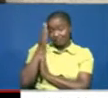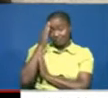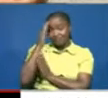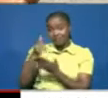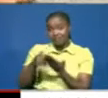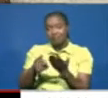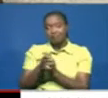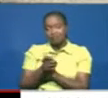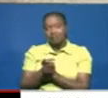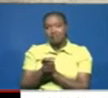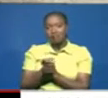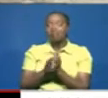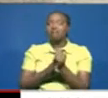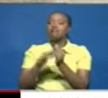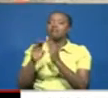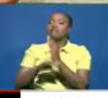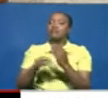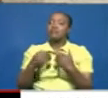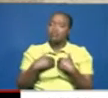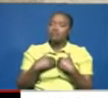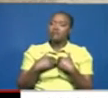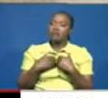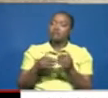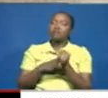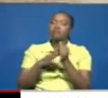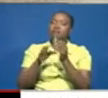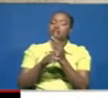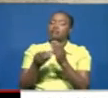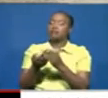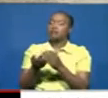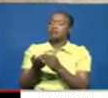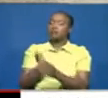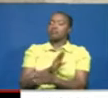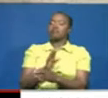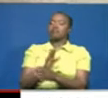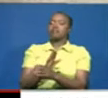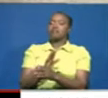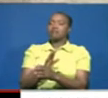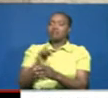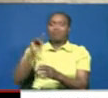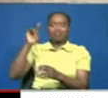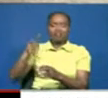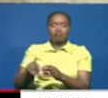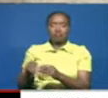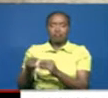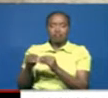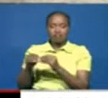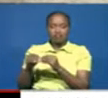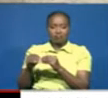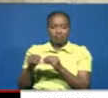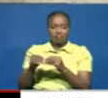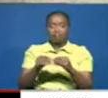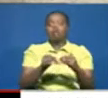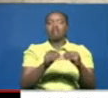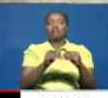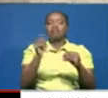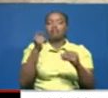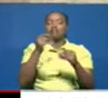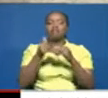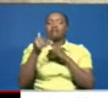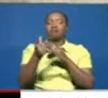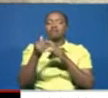the leadership we have, the leadership that wants to come back, can't move Kenya forward. 59 after independence, look at the